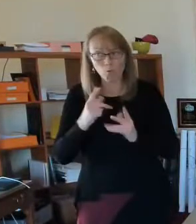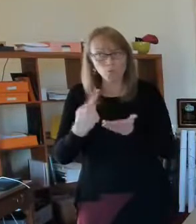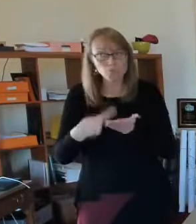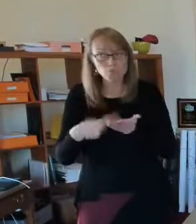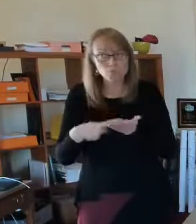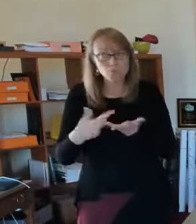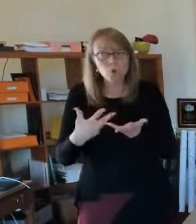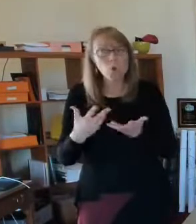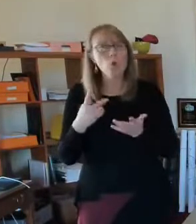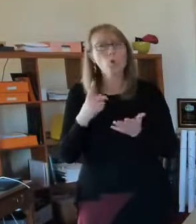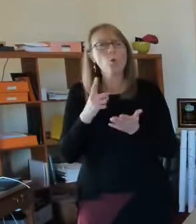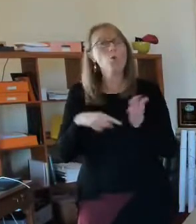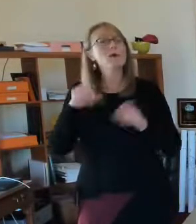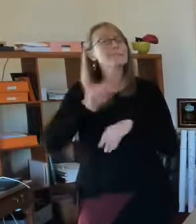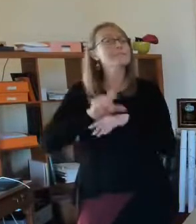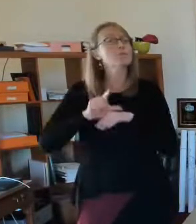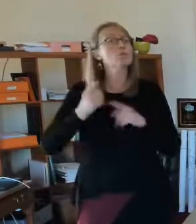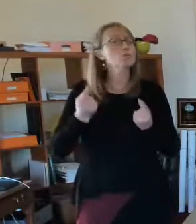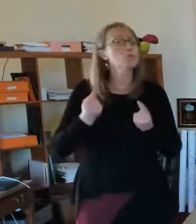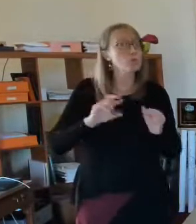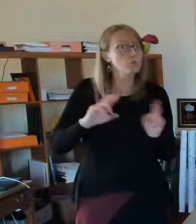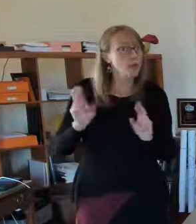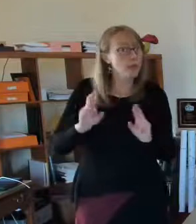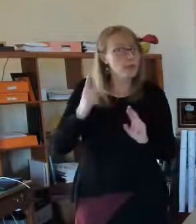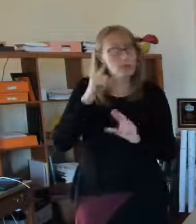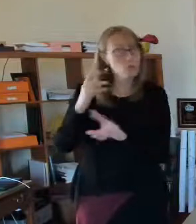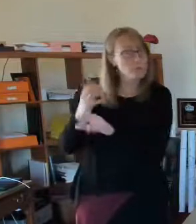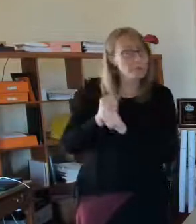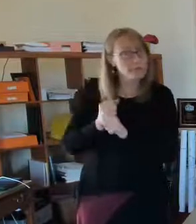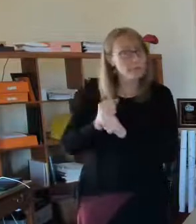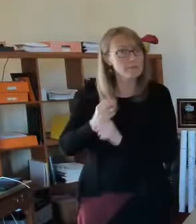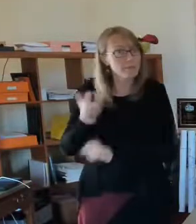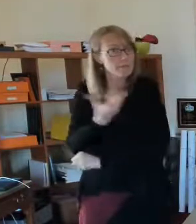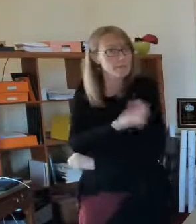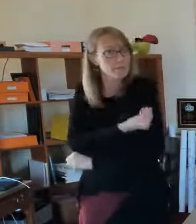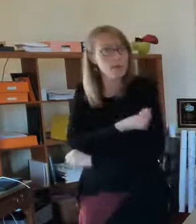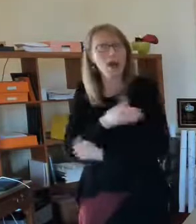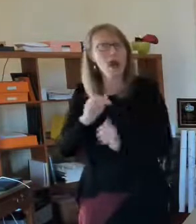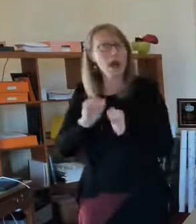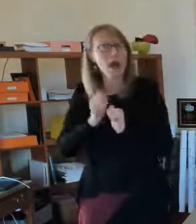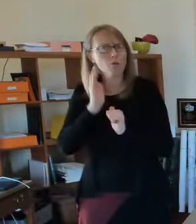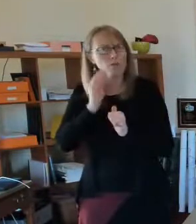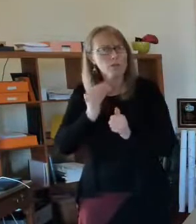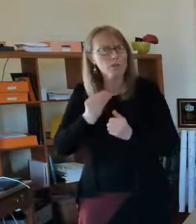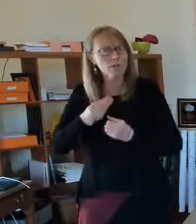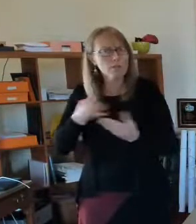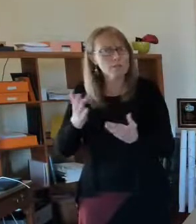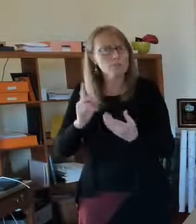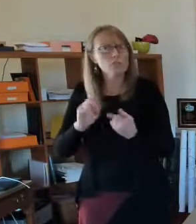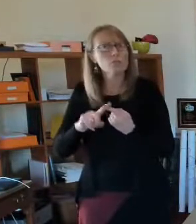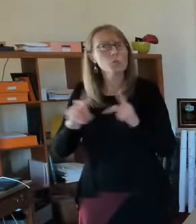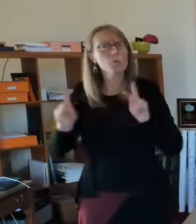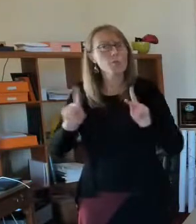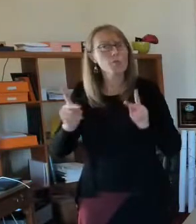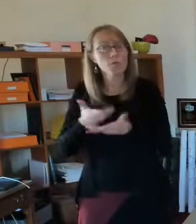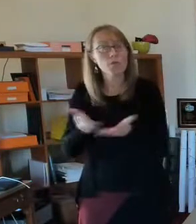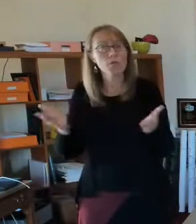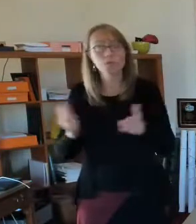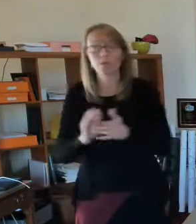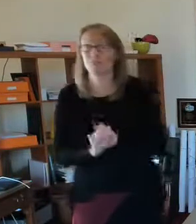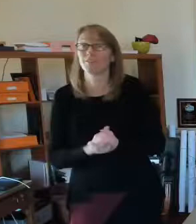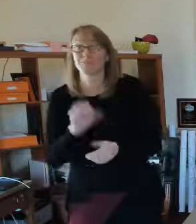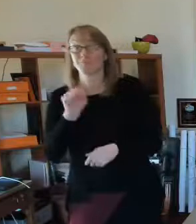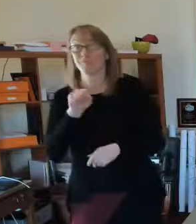the vaccine and get it out into the community? So thank you for that question. Yes, there's some encouraging news this